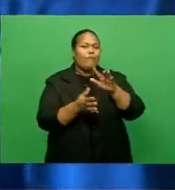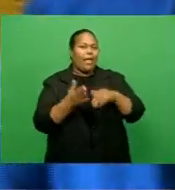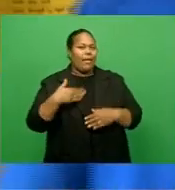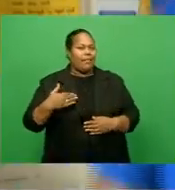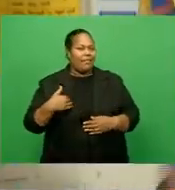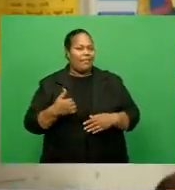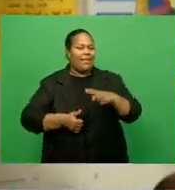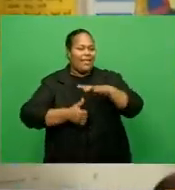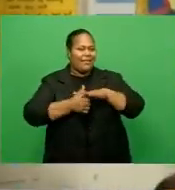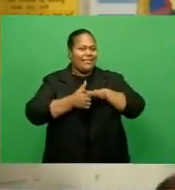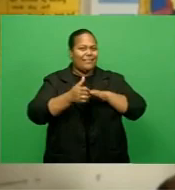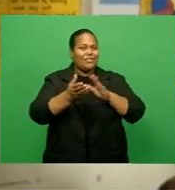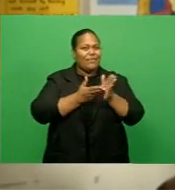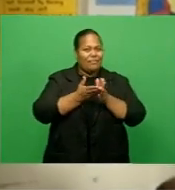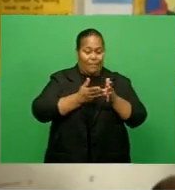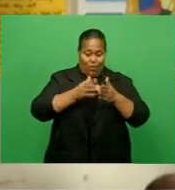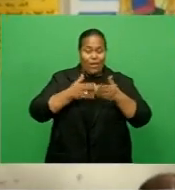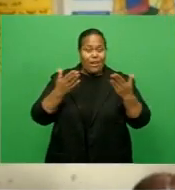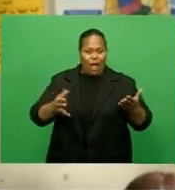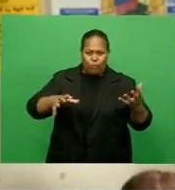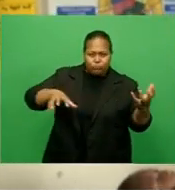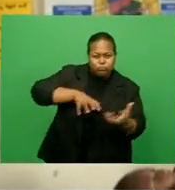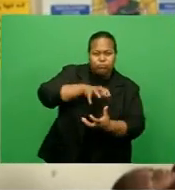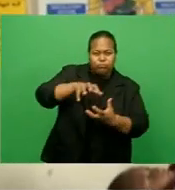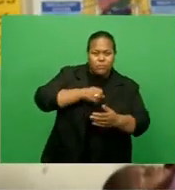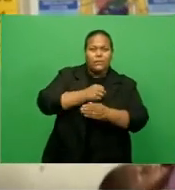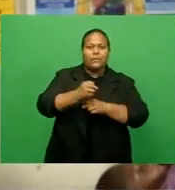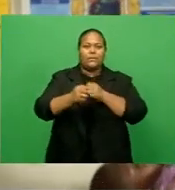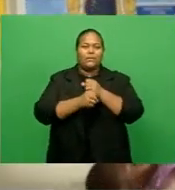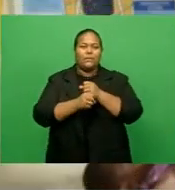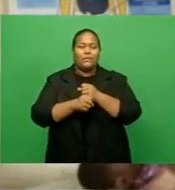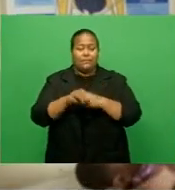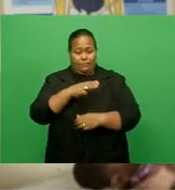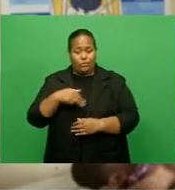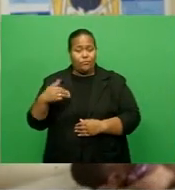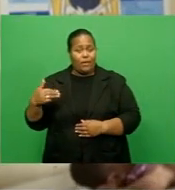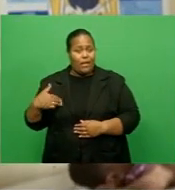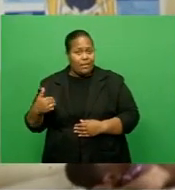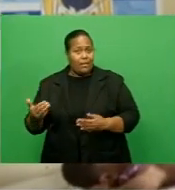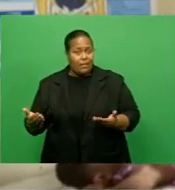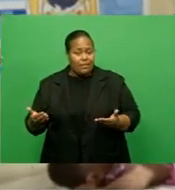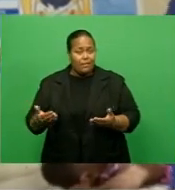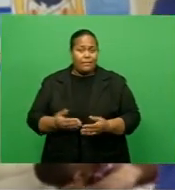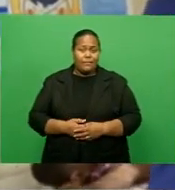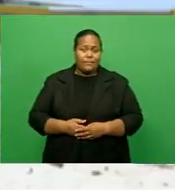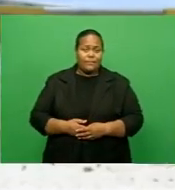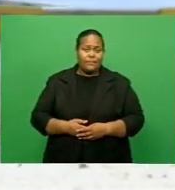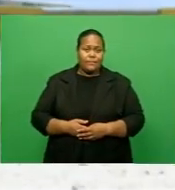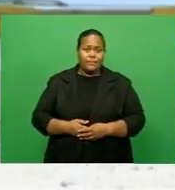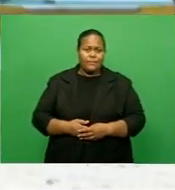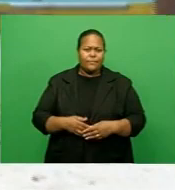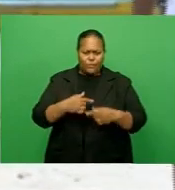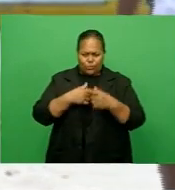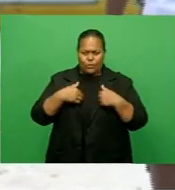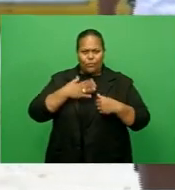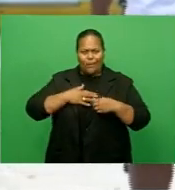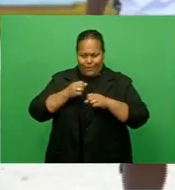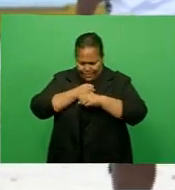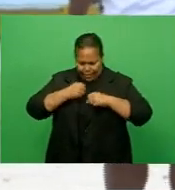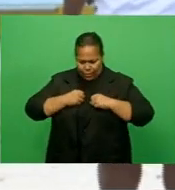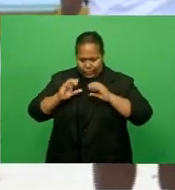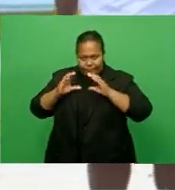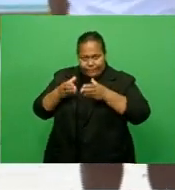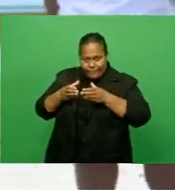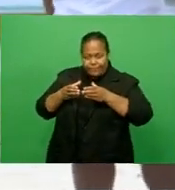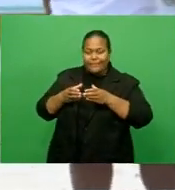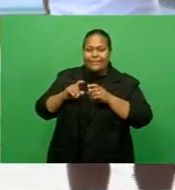since we are now in the cyclone season. From the Ministry of Health, I want our people to be able to understand that